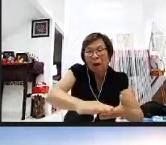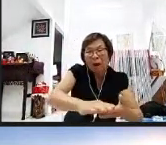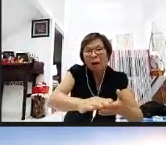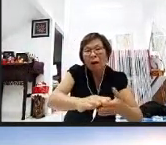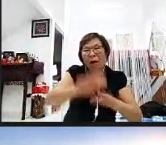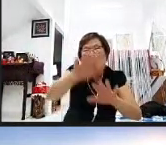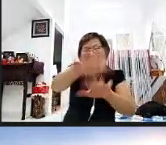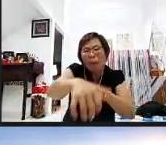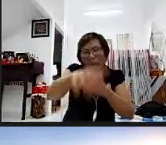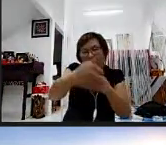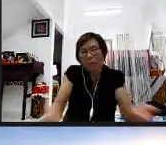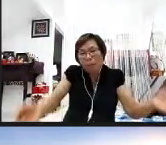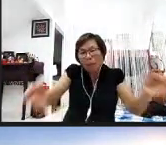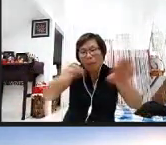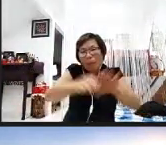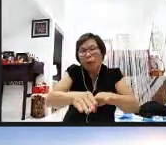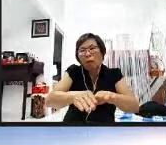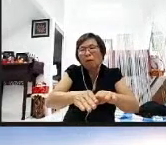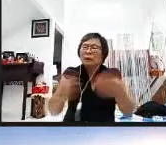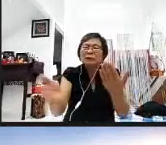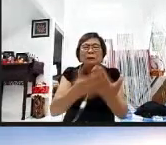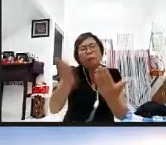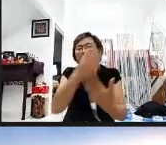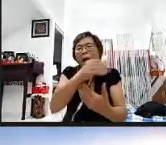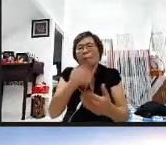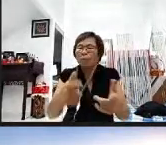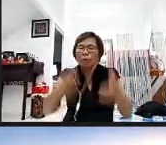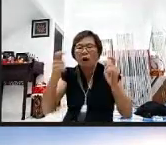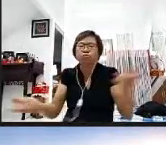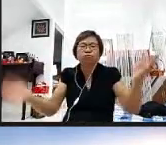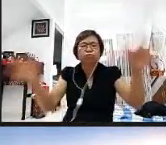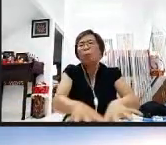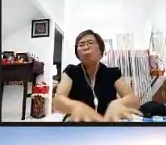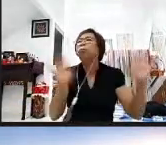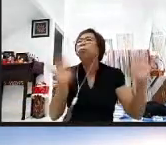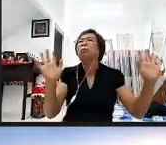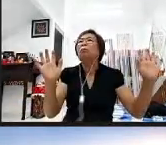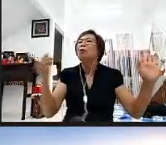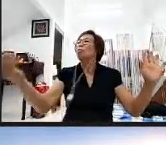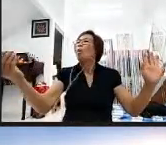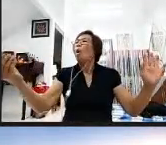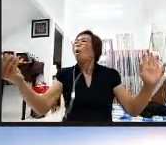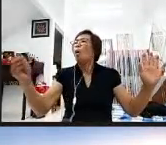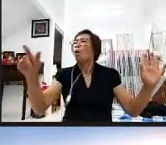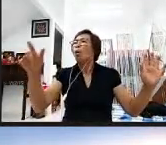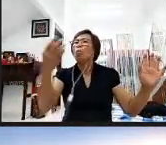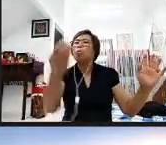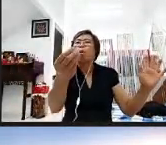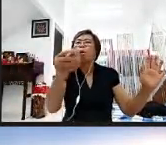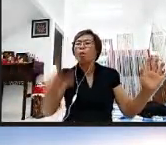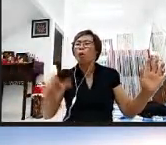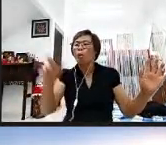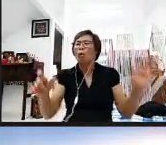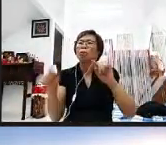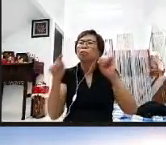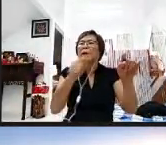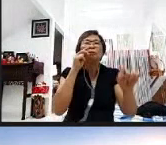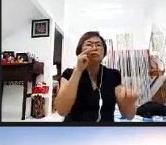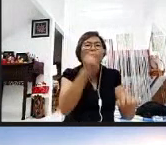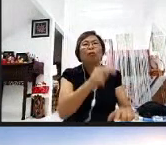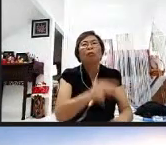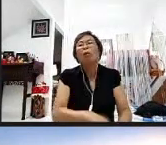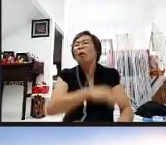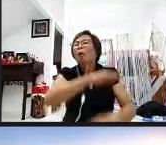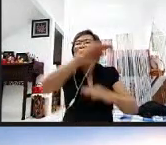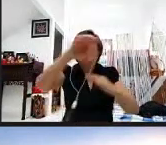done simply and quickly with limited numbers of people. So all this grief may not be